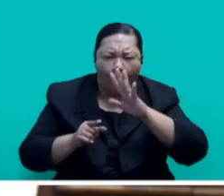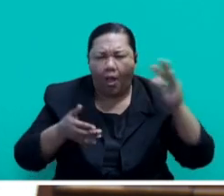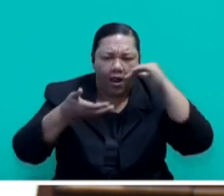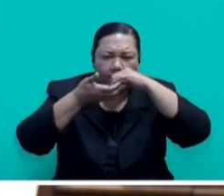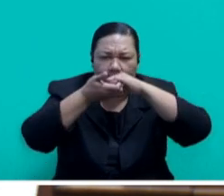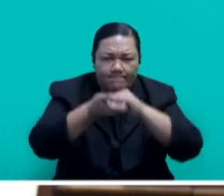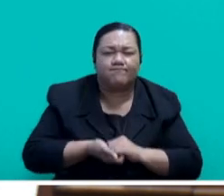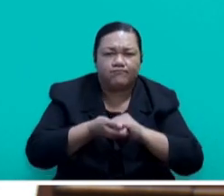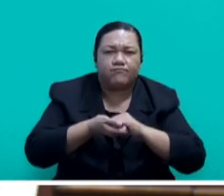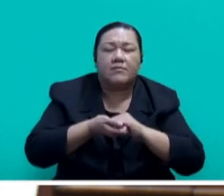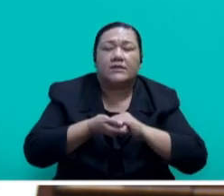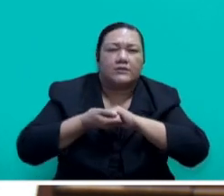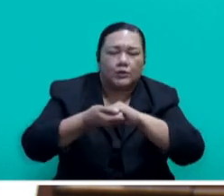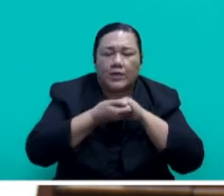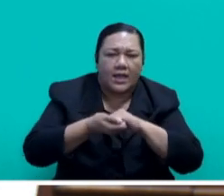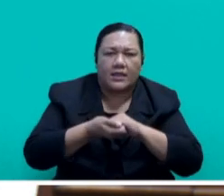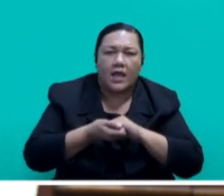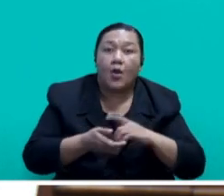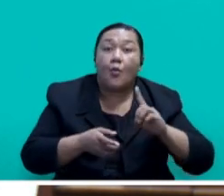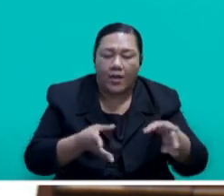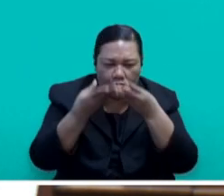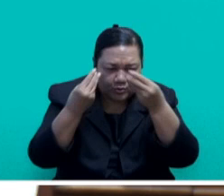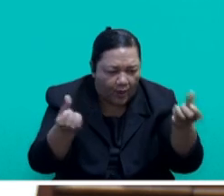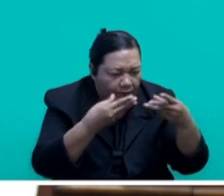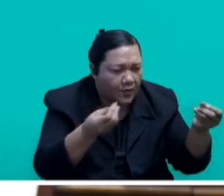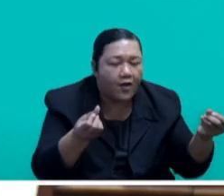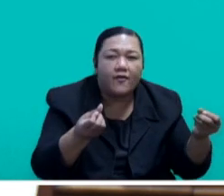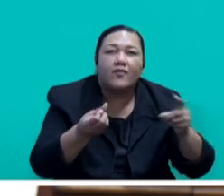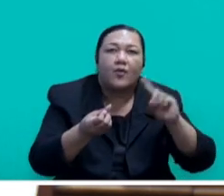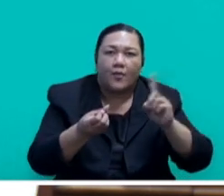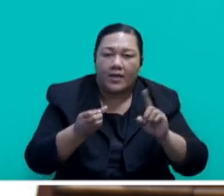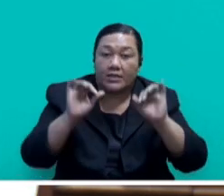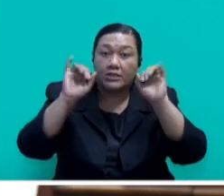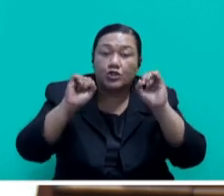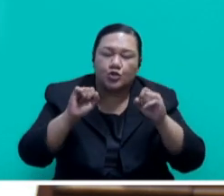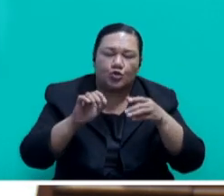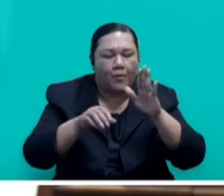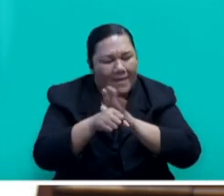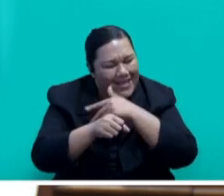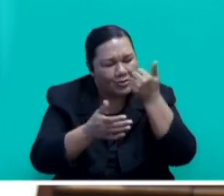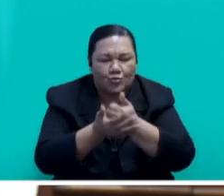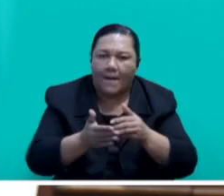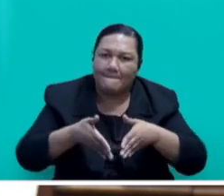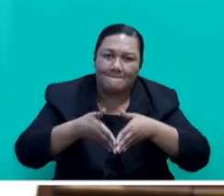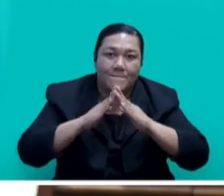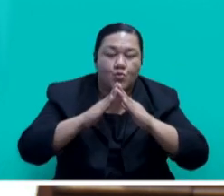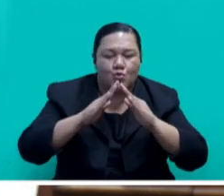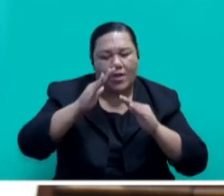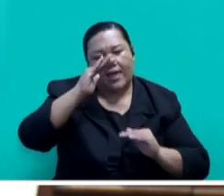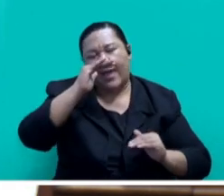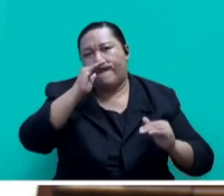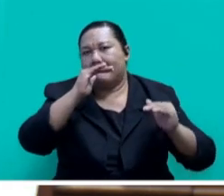the common challenges in rebuilding our nation. There is no doubt that we